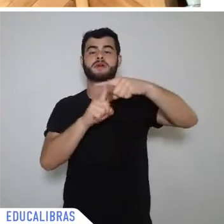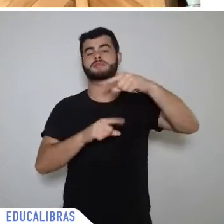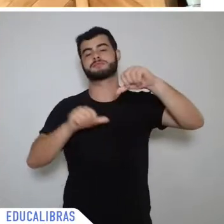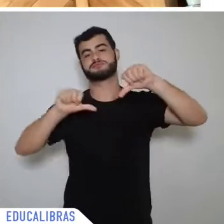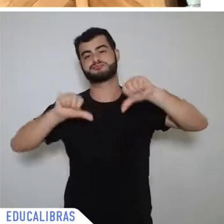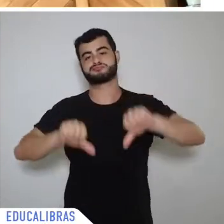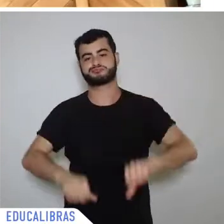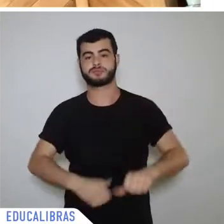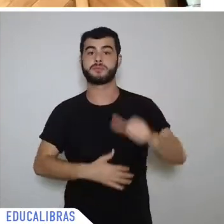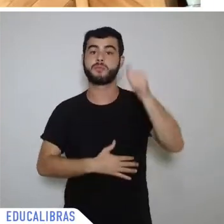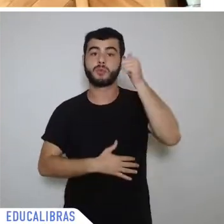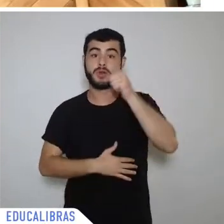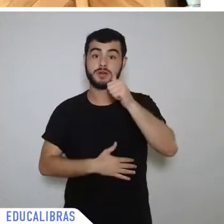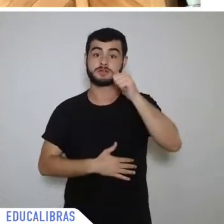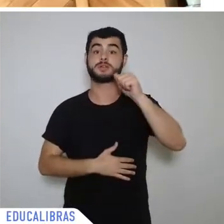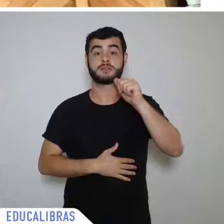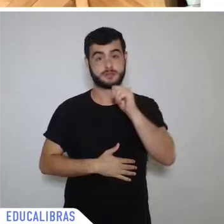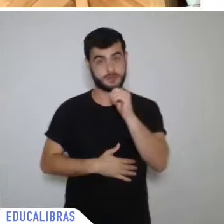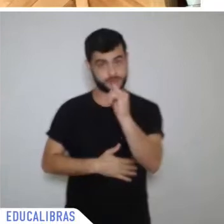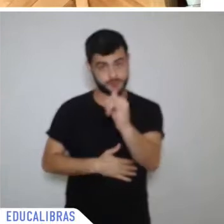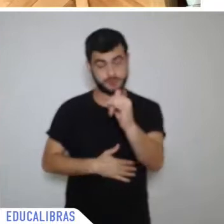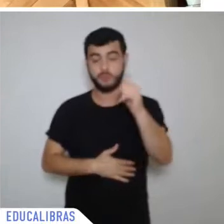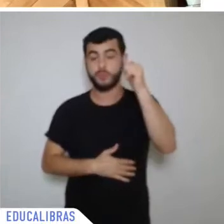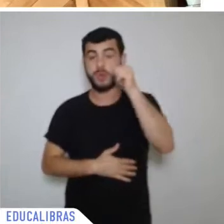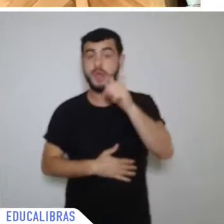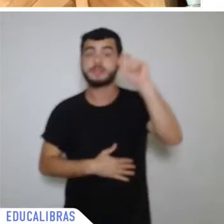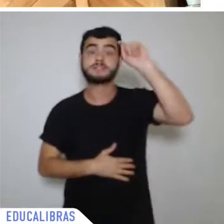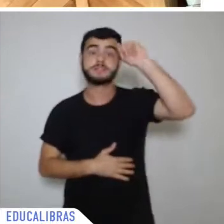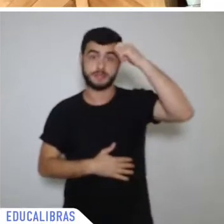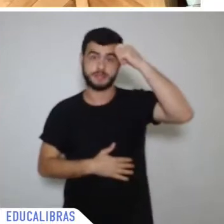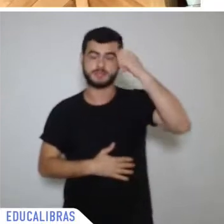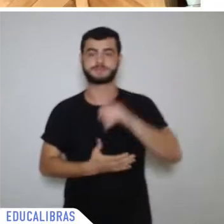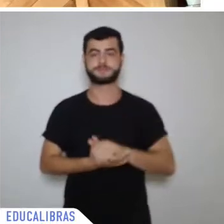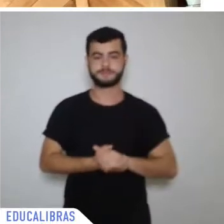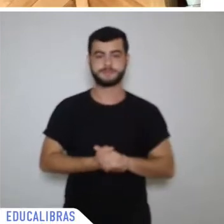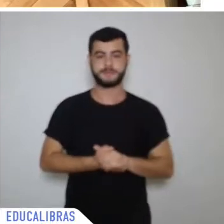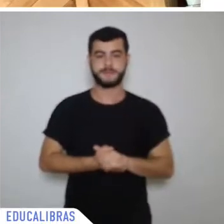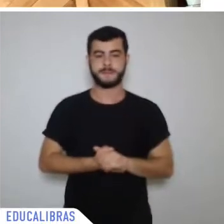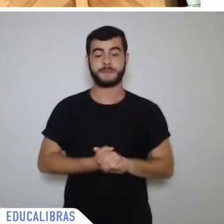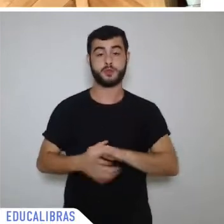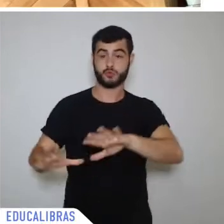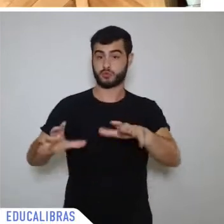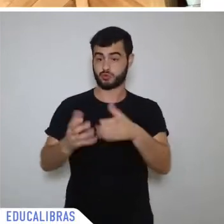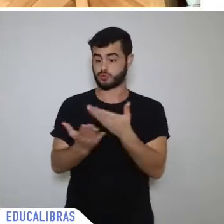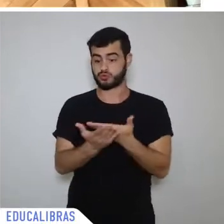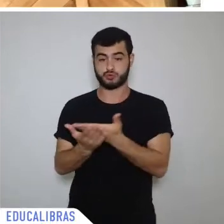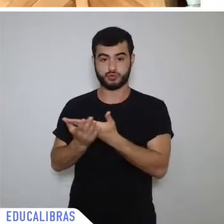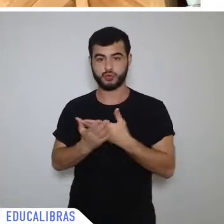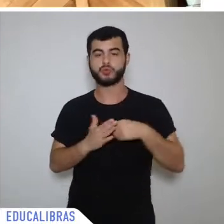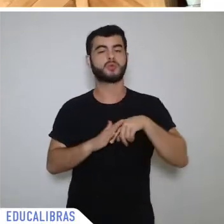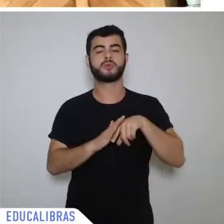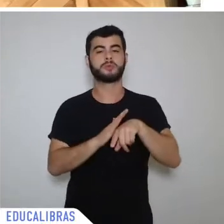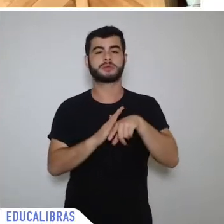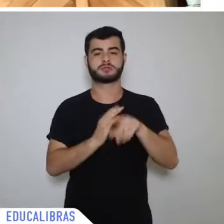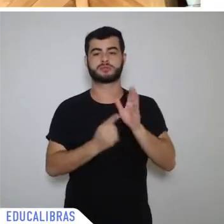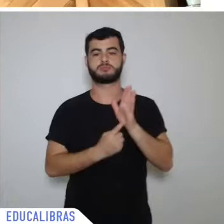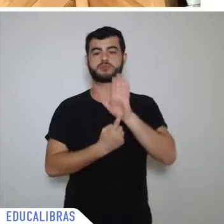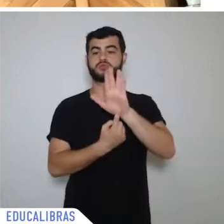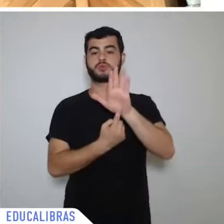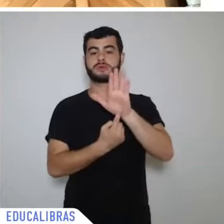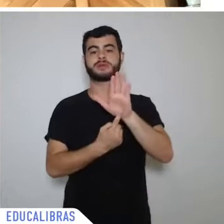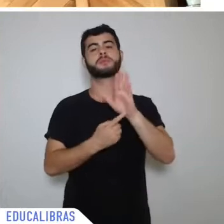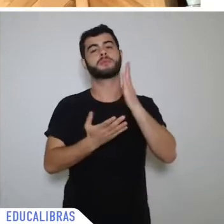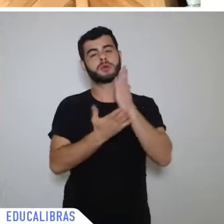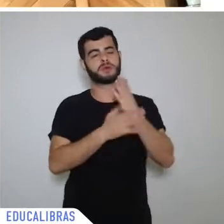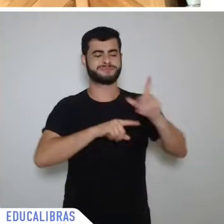a dramatic future for such women who are included in the economy of care.